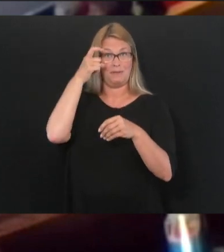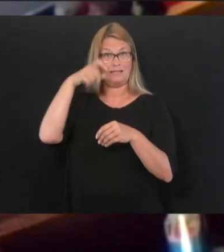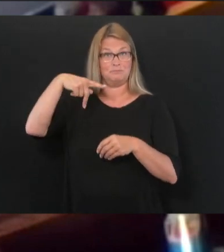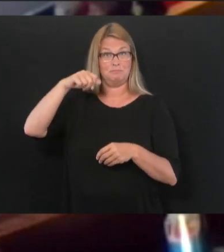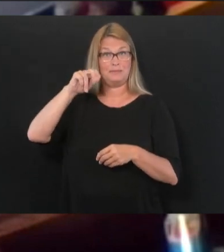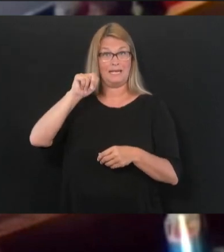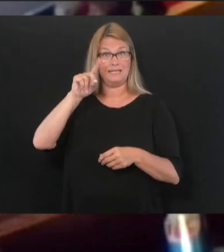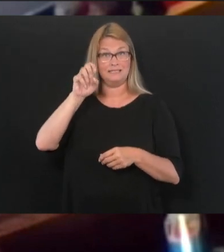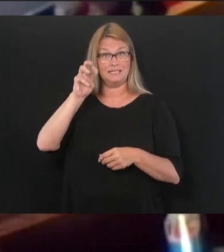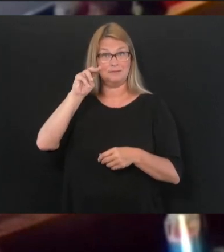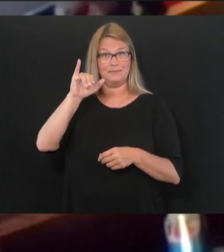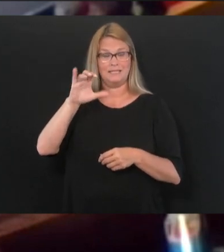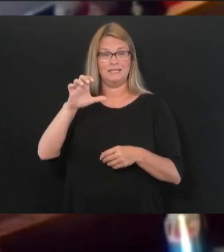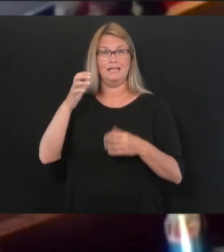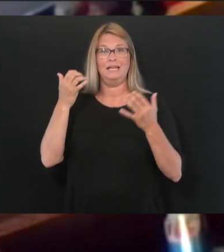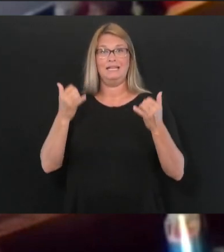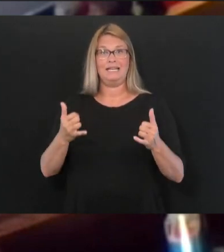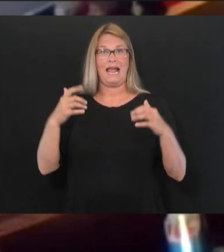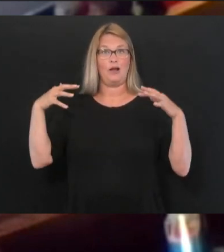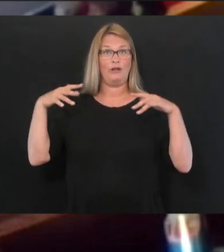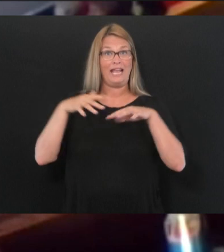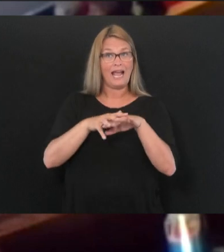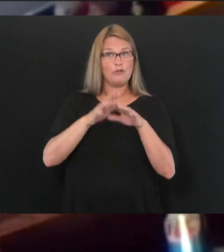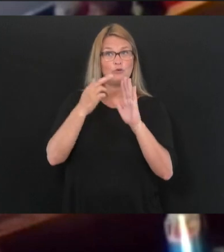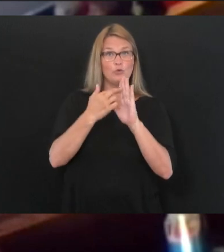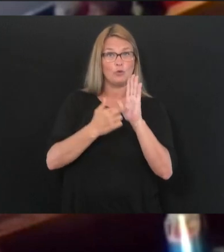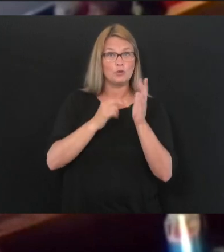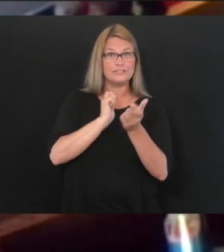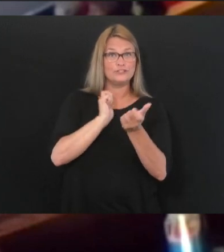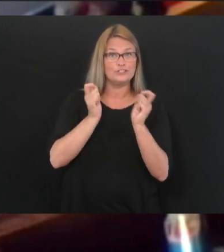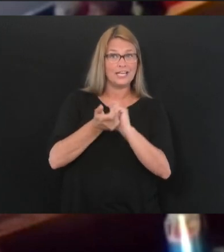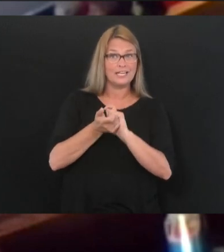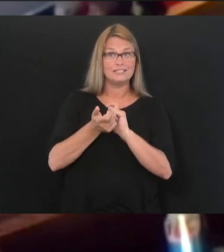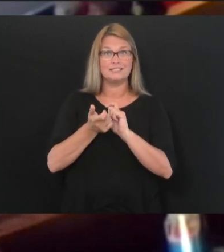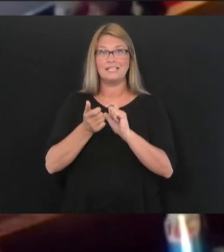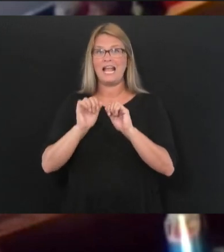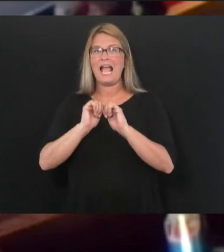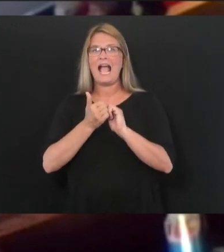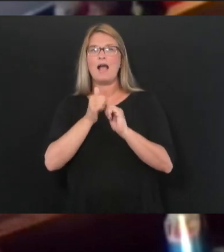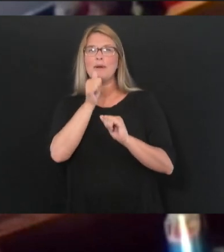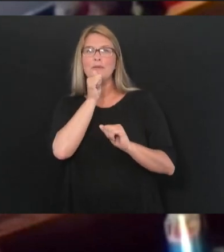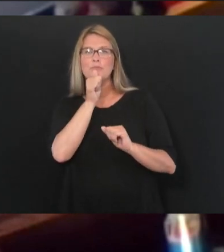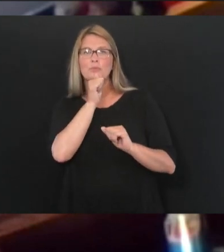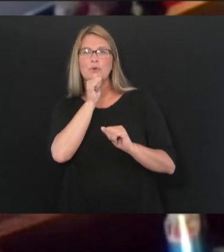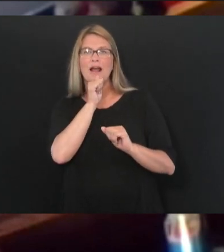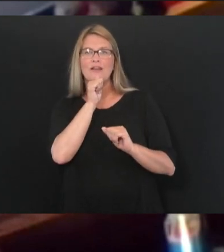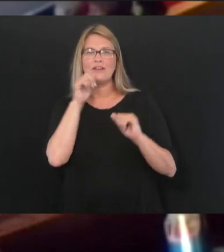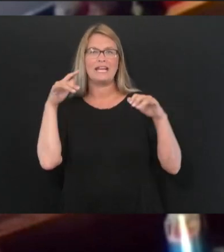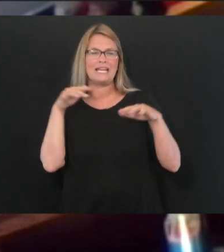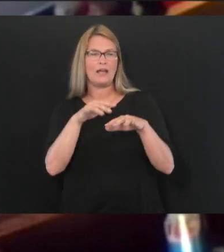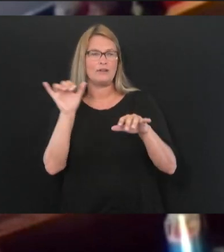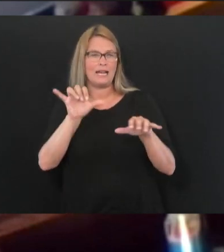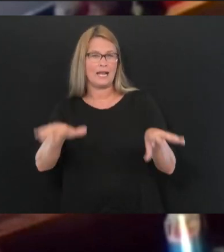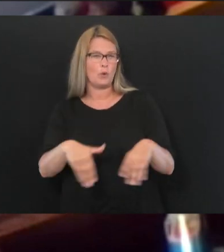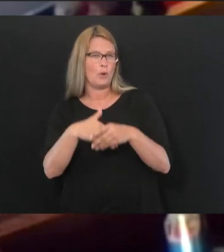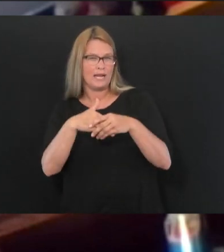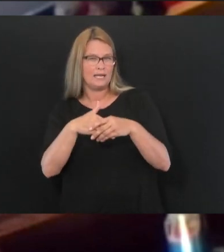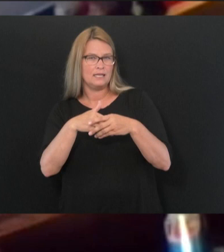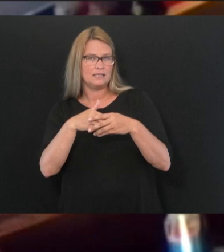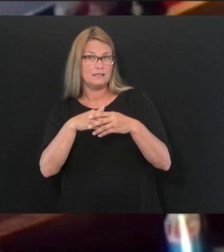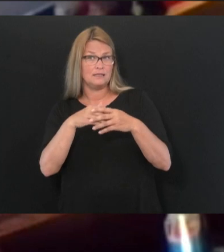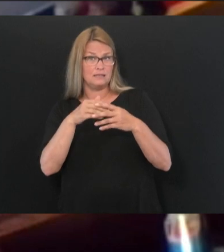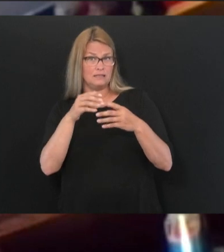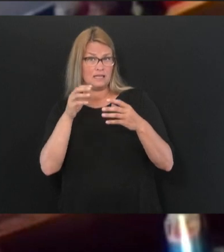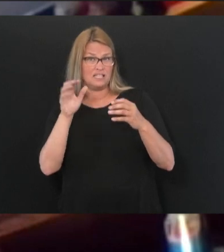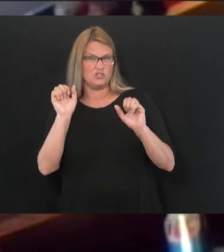being revised, she wants to know how that affects a private gathering like a wedding, and how she can figure